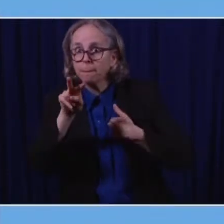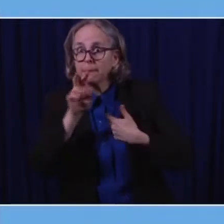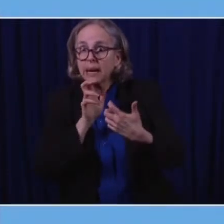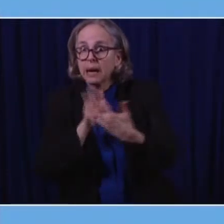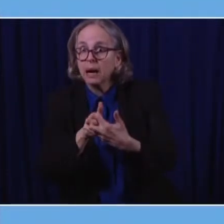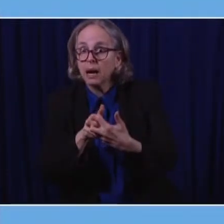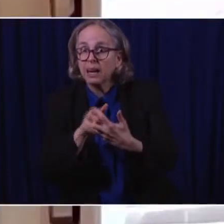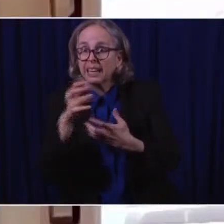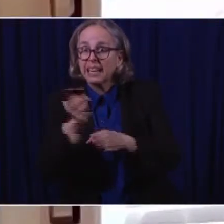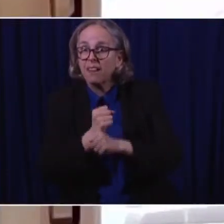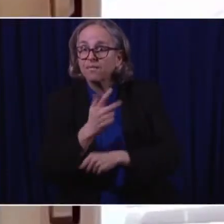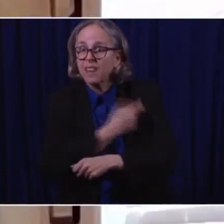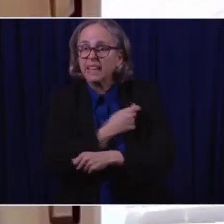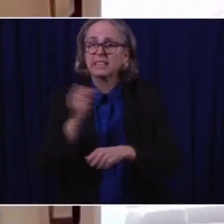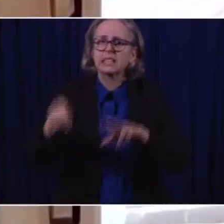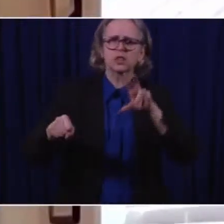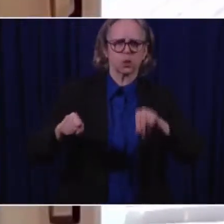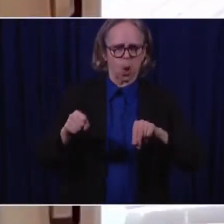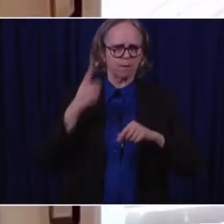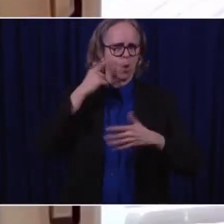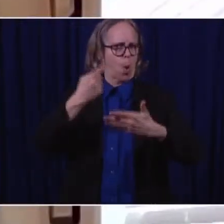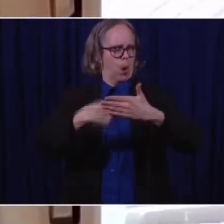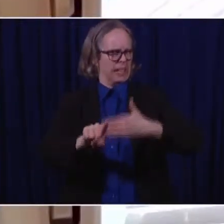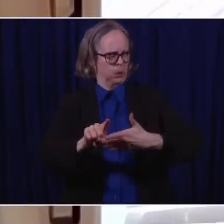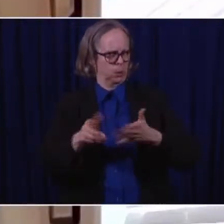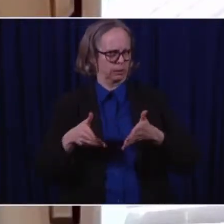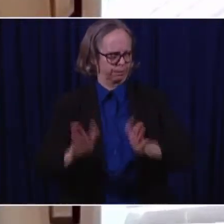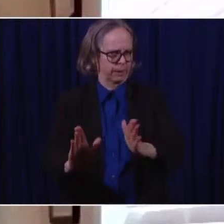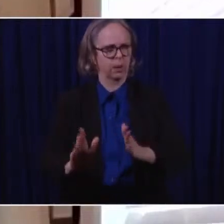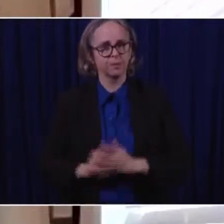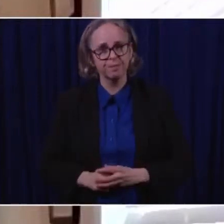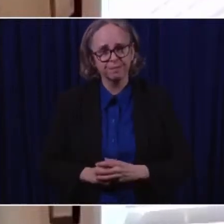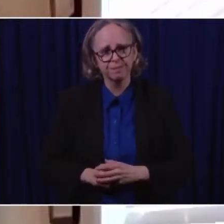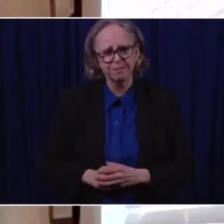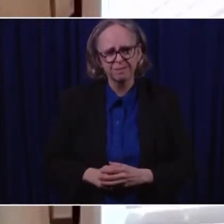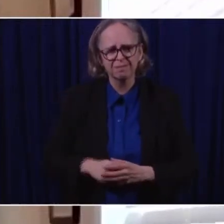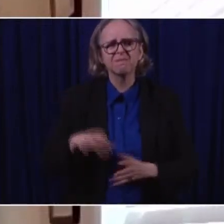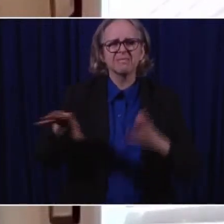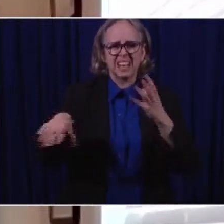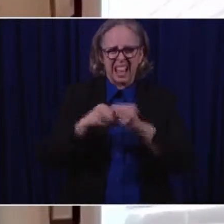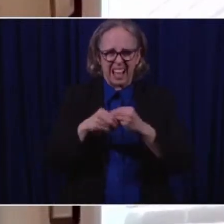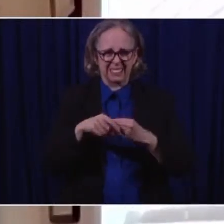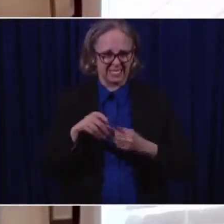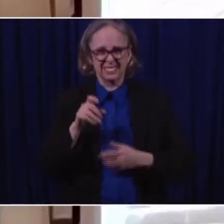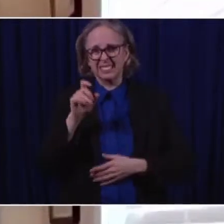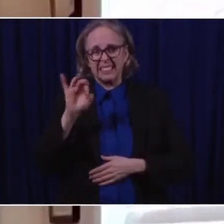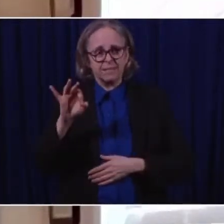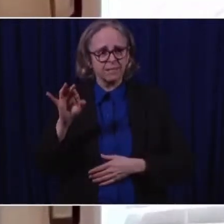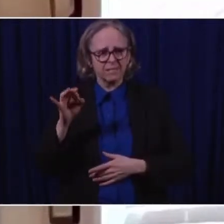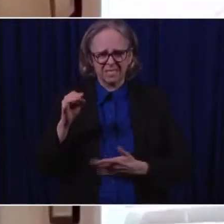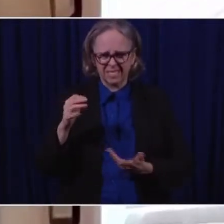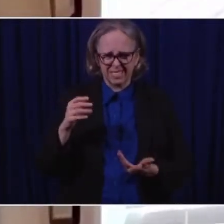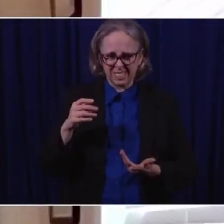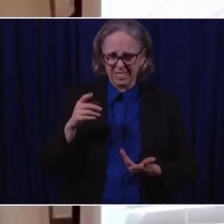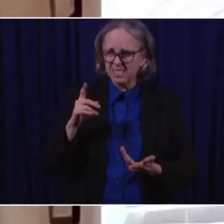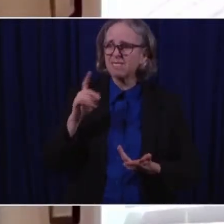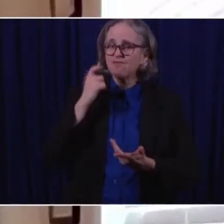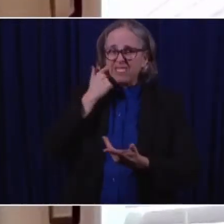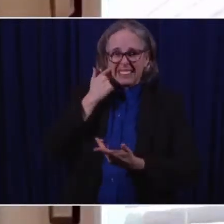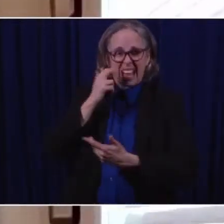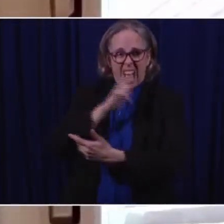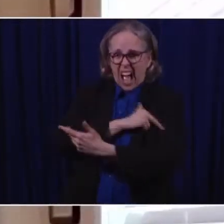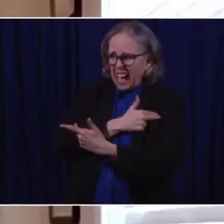hospitalized in the past year may receive outreach from their treating hospital to schedule your vaccination with